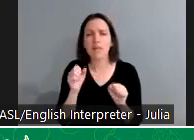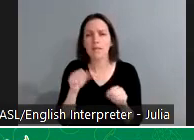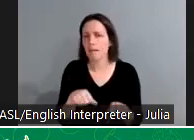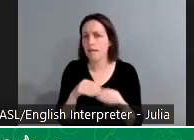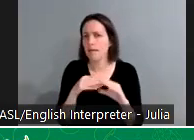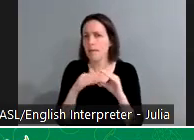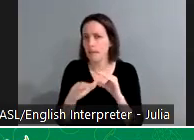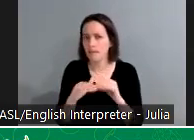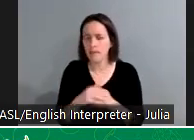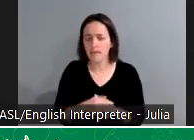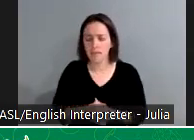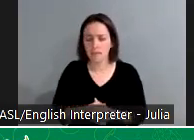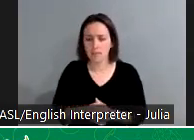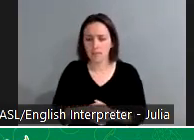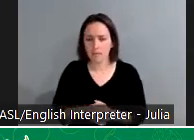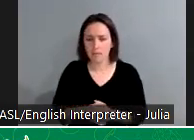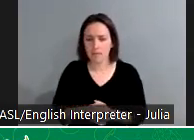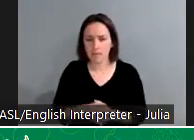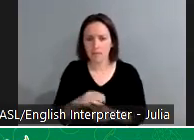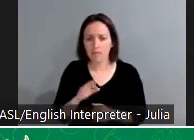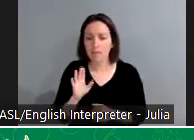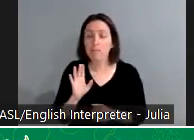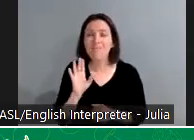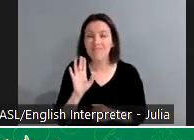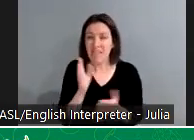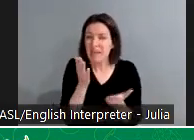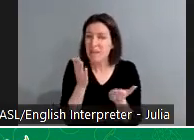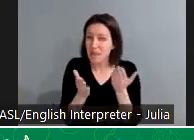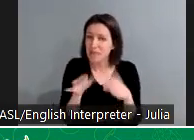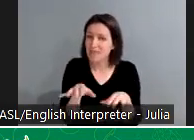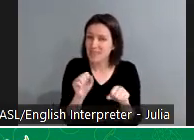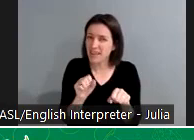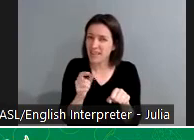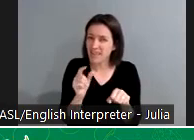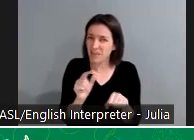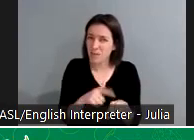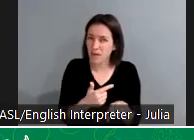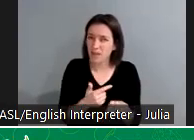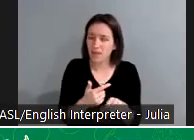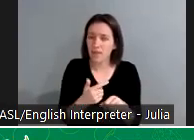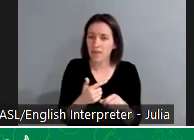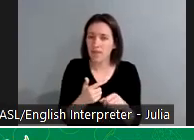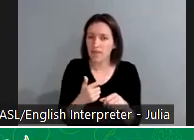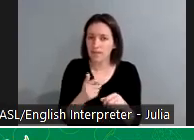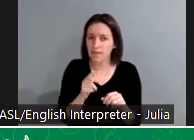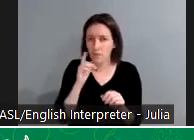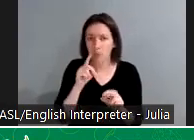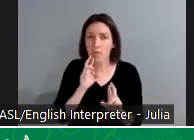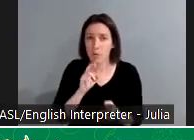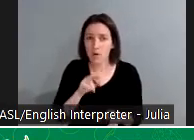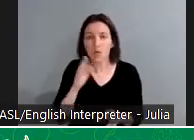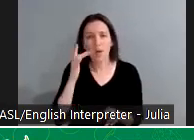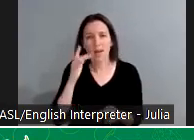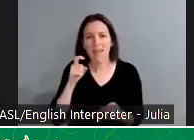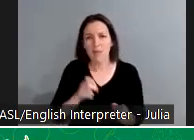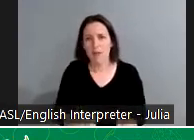well. And then it may take yes. a little bit to get the recording, as we'll have to upload it to be able to